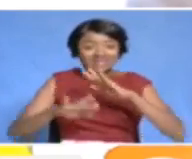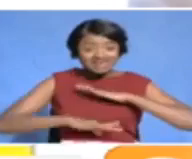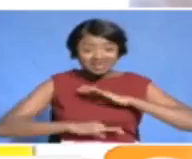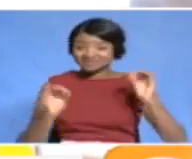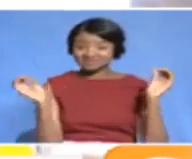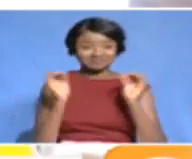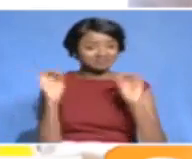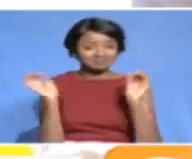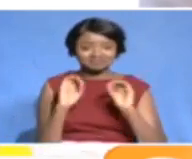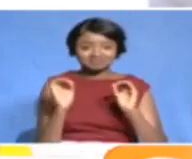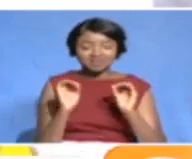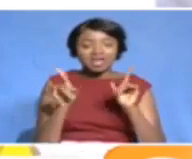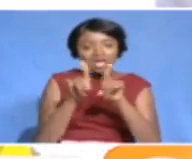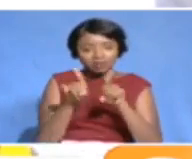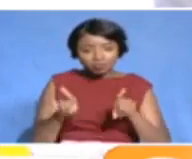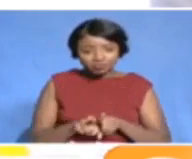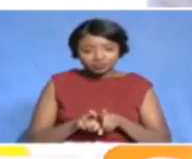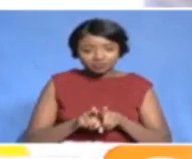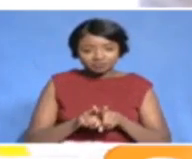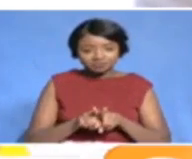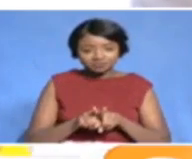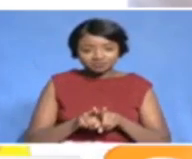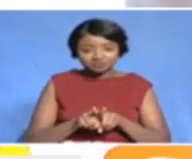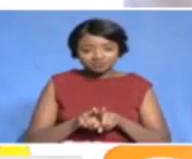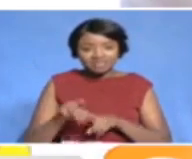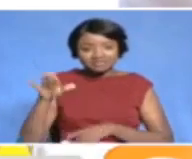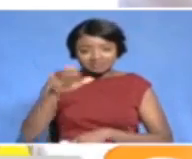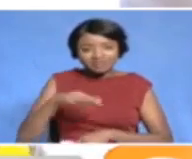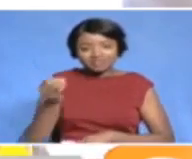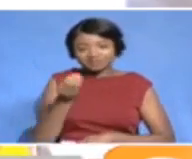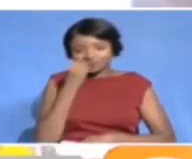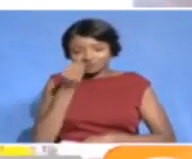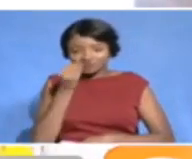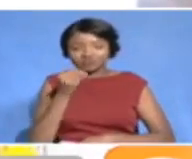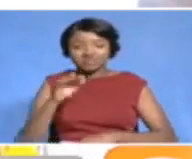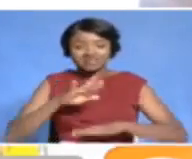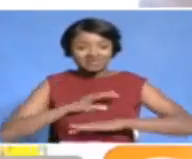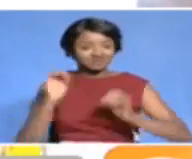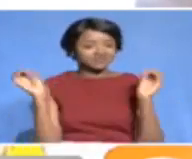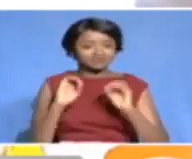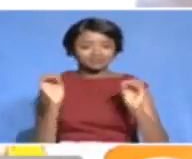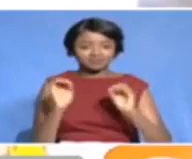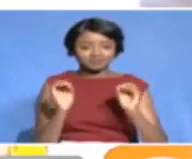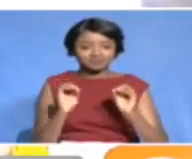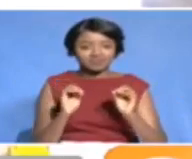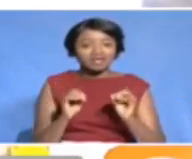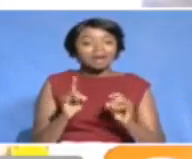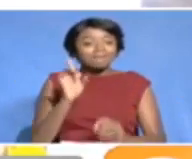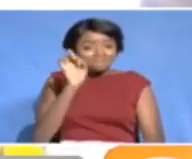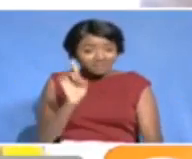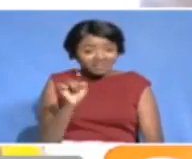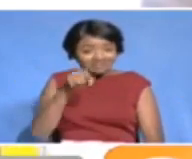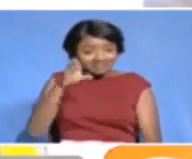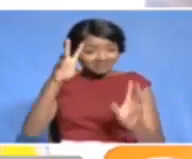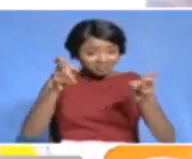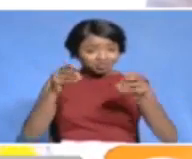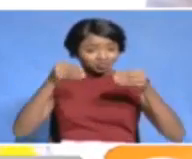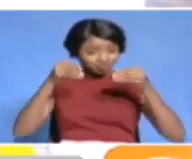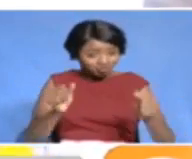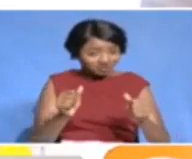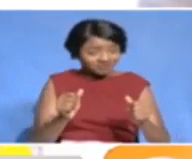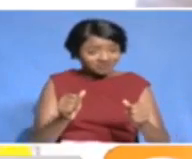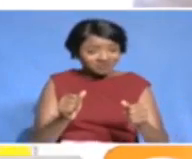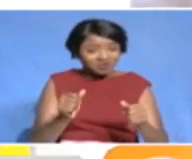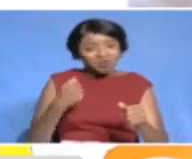dormitories, and also sufficient space in the dining area. And unless this issue is addressed,